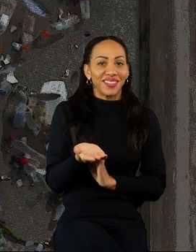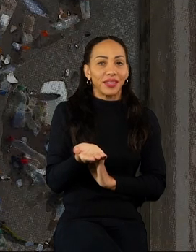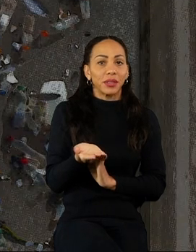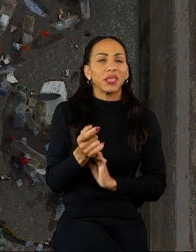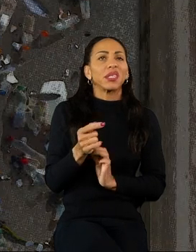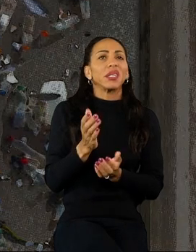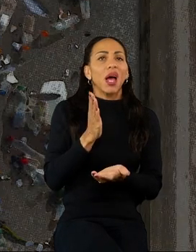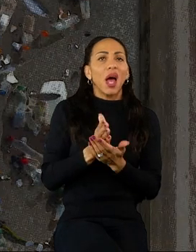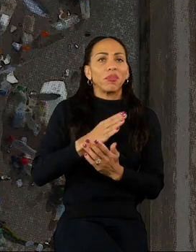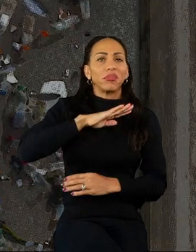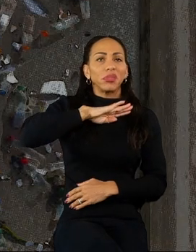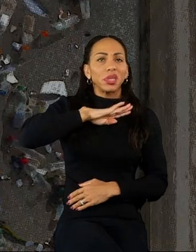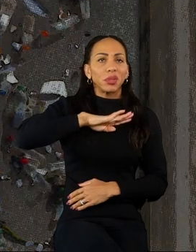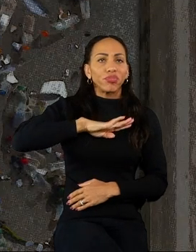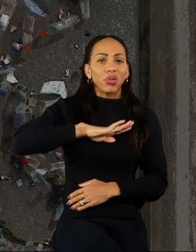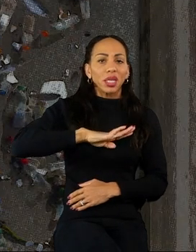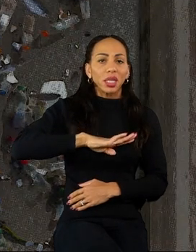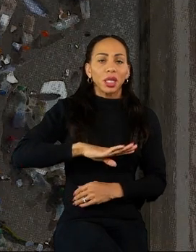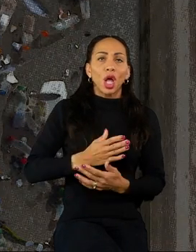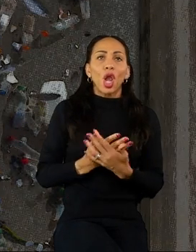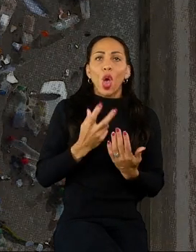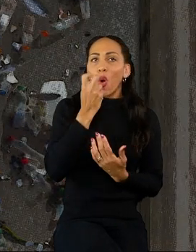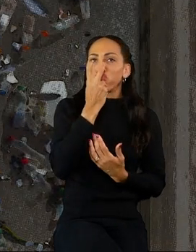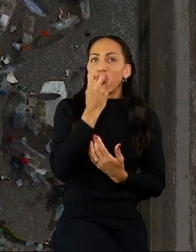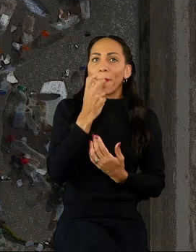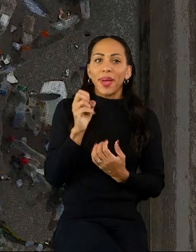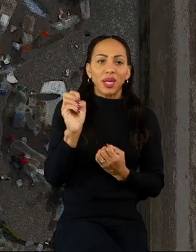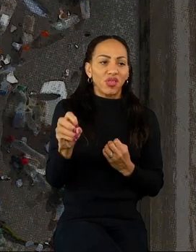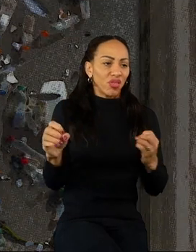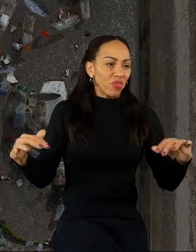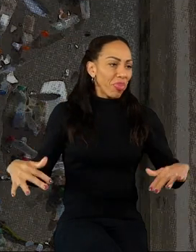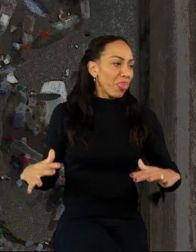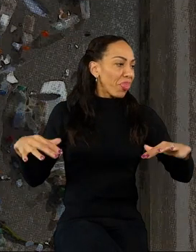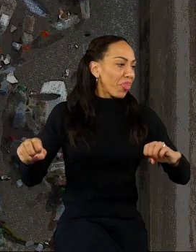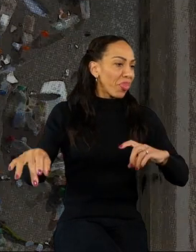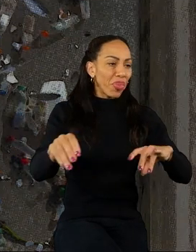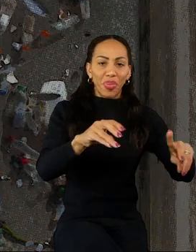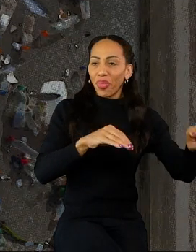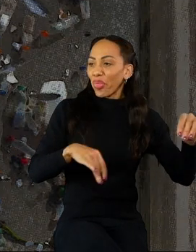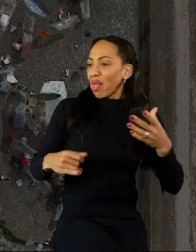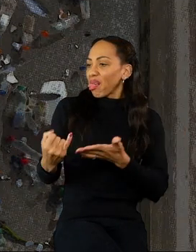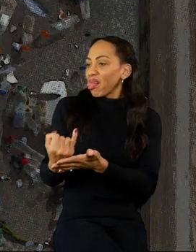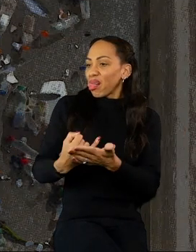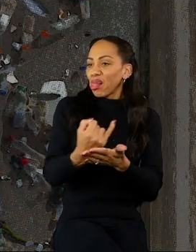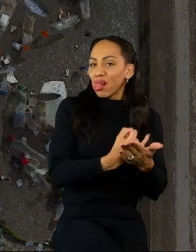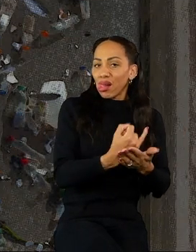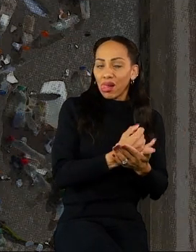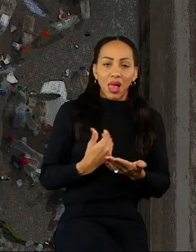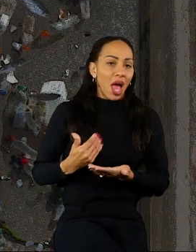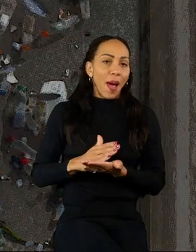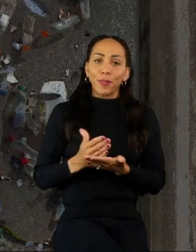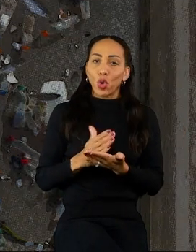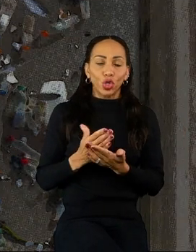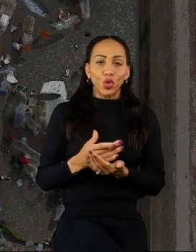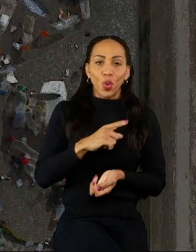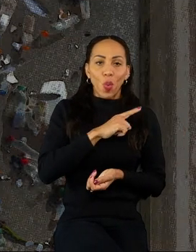and you do appear in it's a rather depressing place because there seems to be a lot of rubbish sort of washed up in